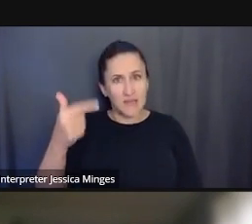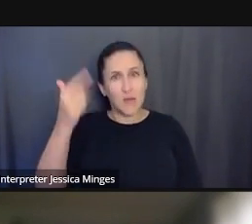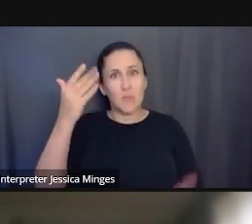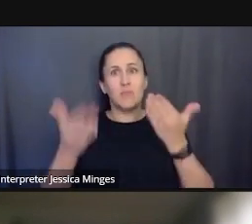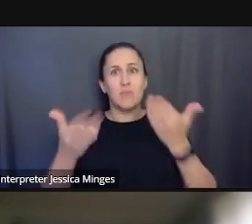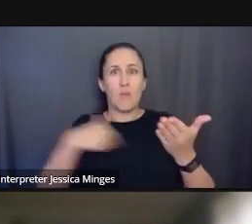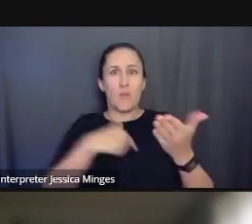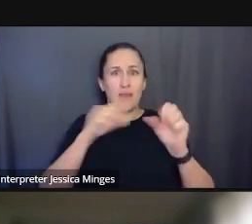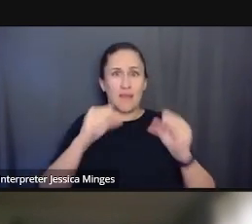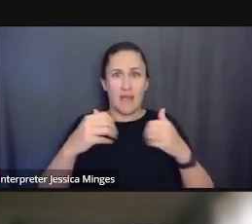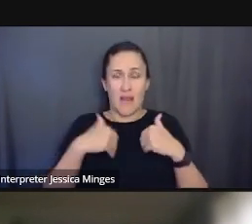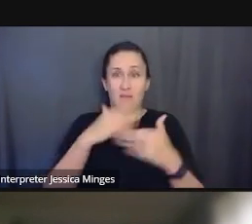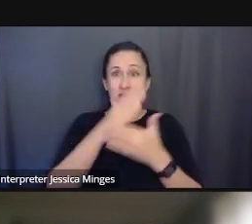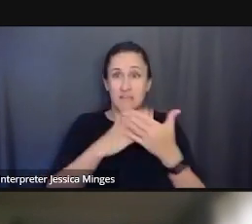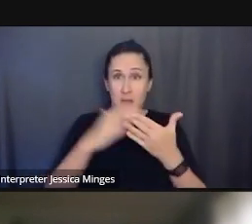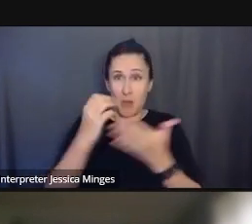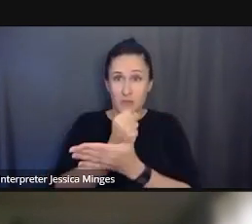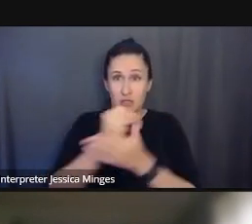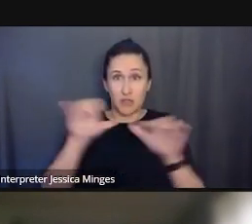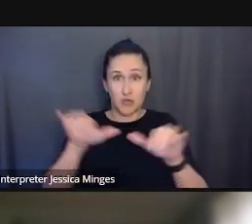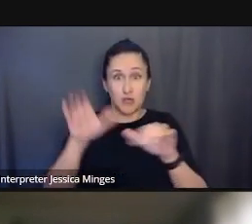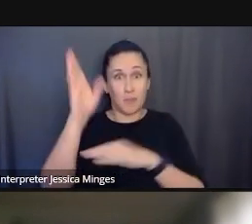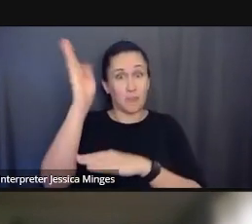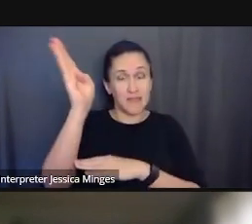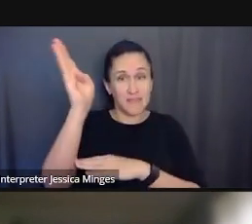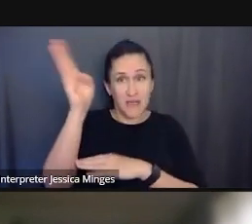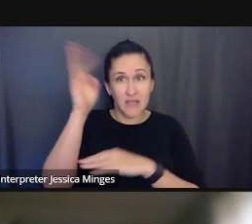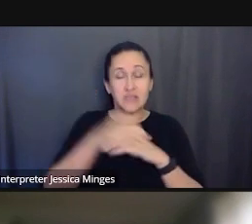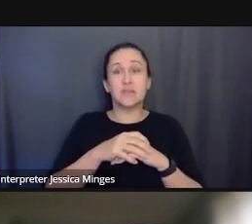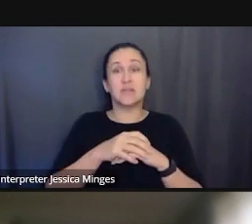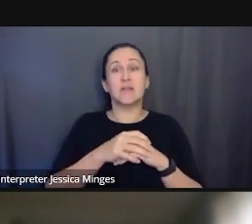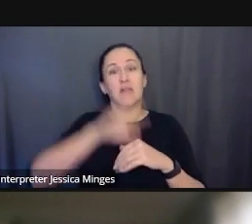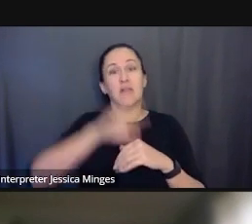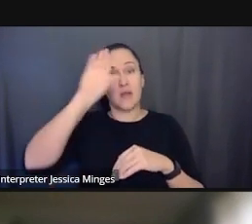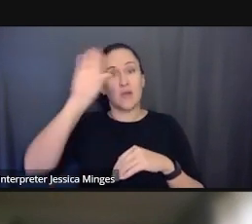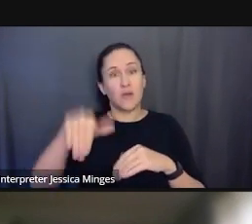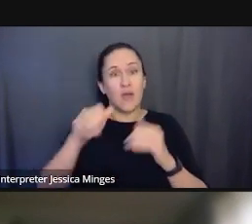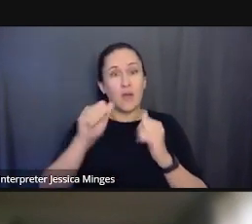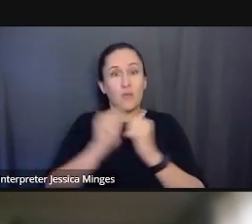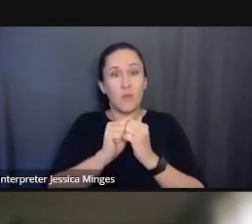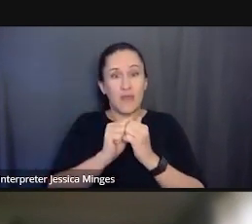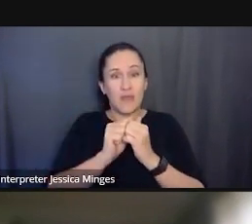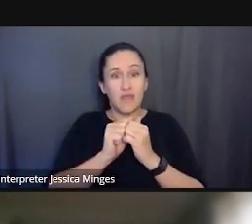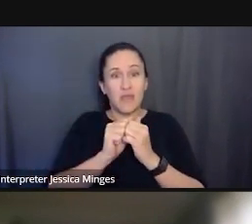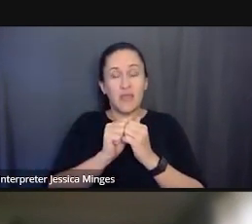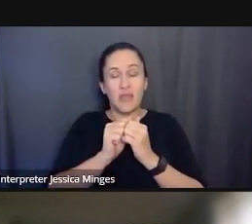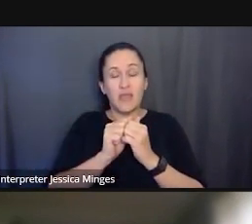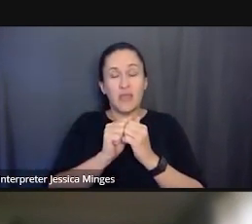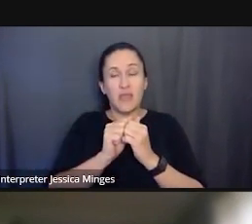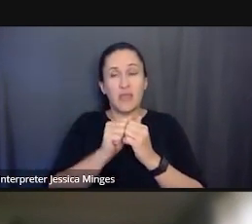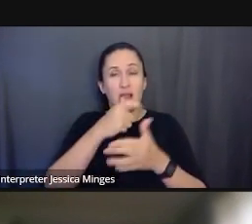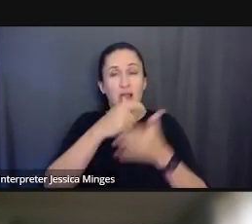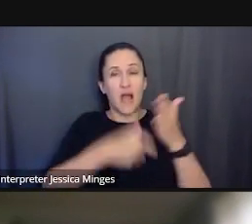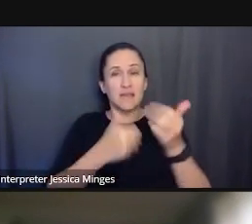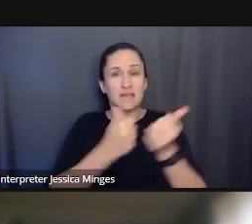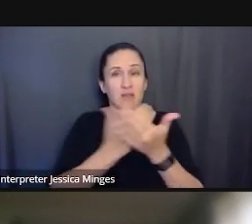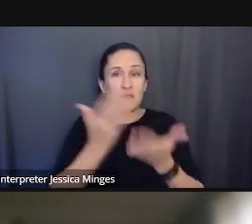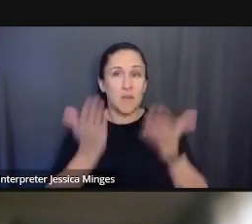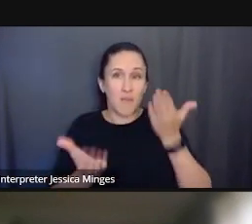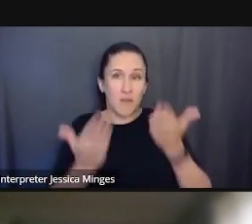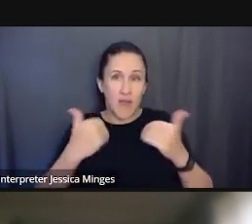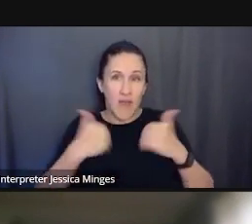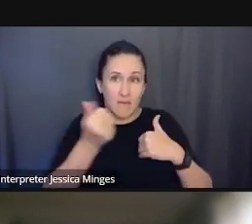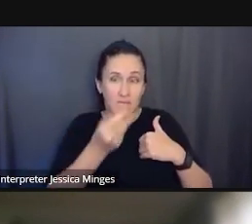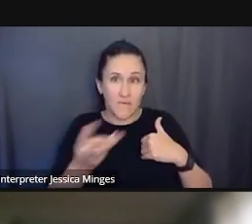some opportunity to even do a presentation. And I know with cost and everything, but even if we had a few of